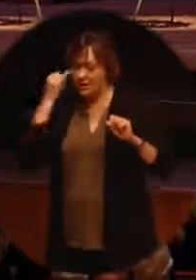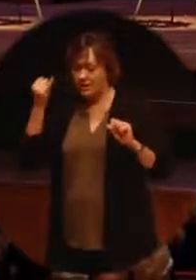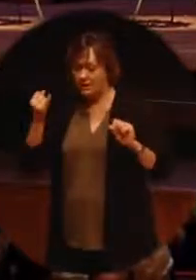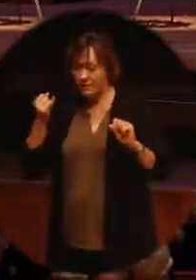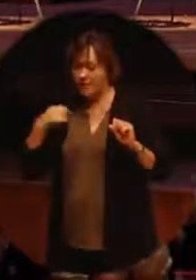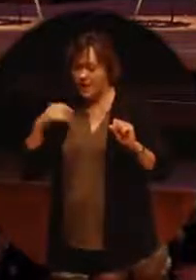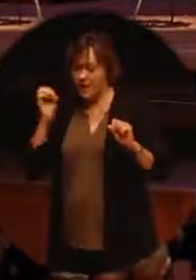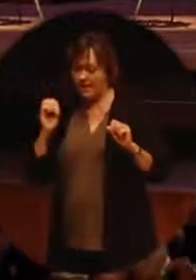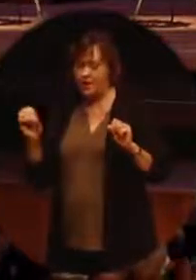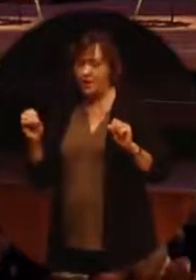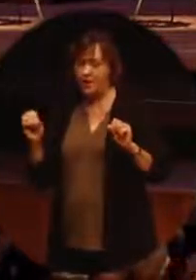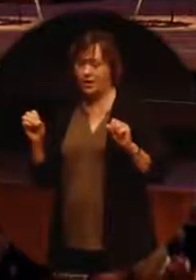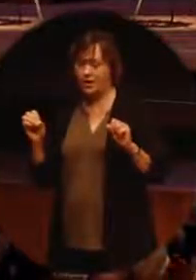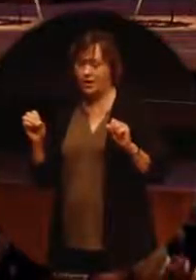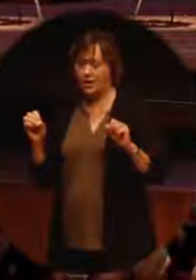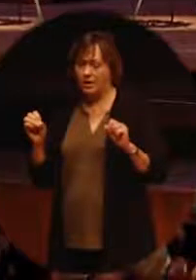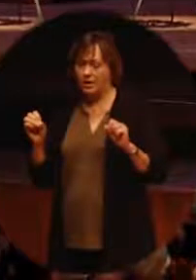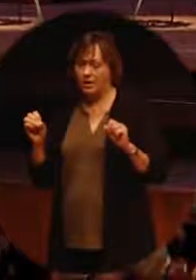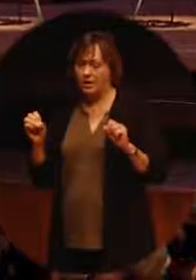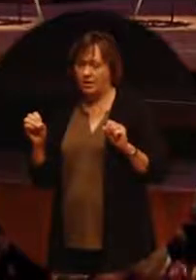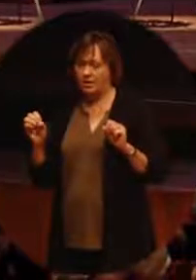if I ever